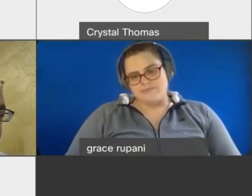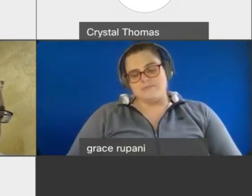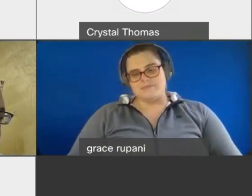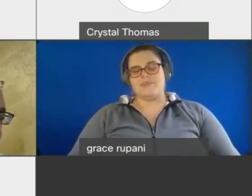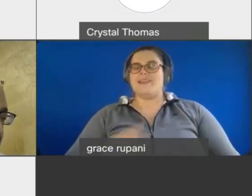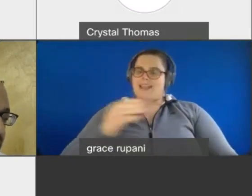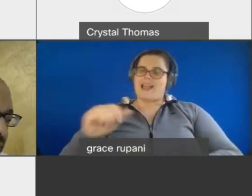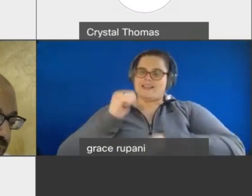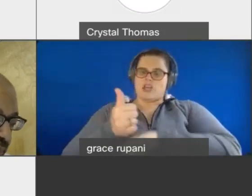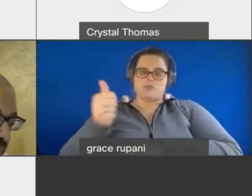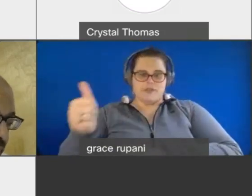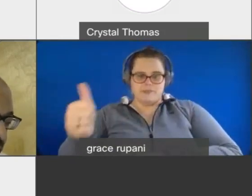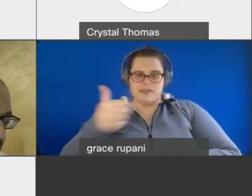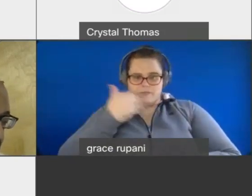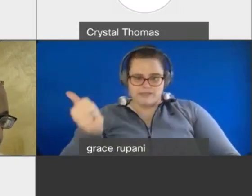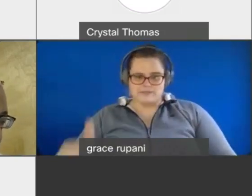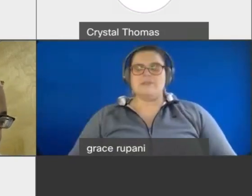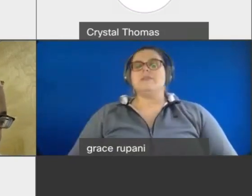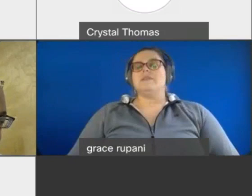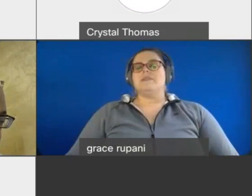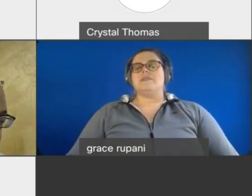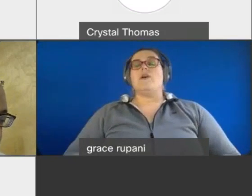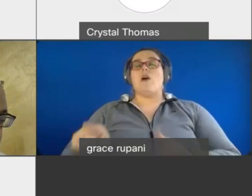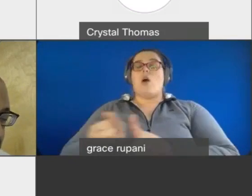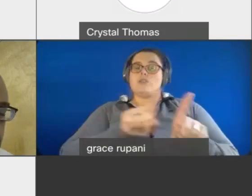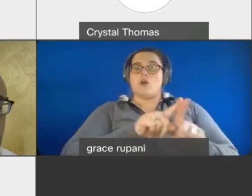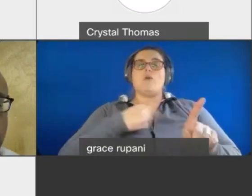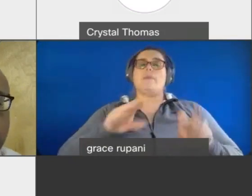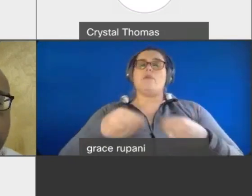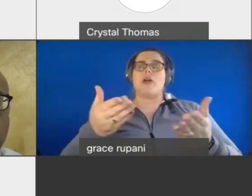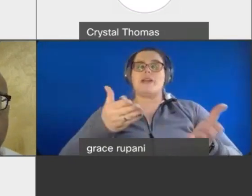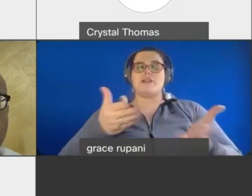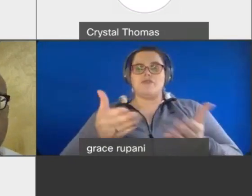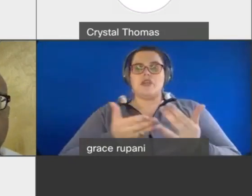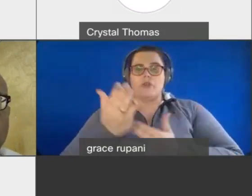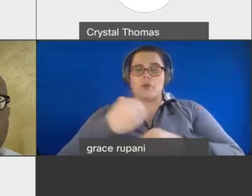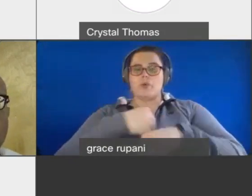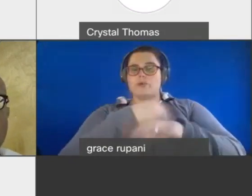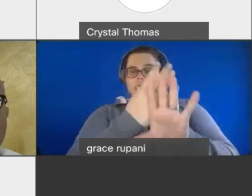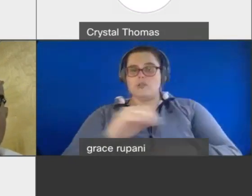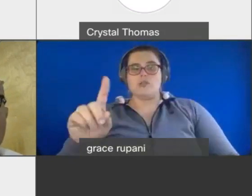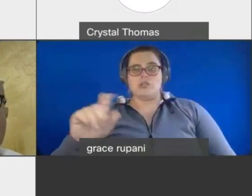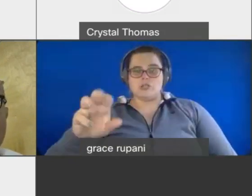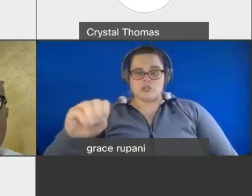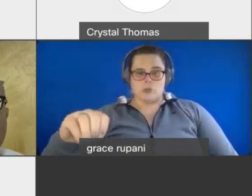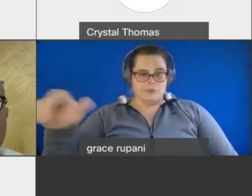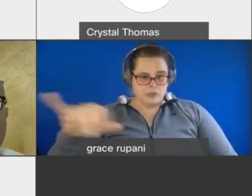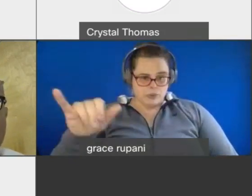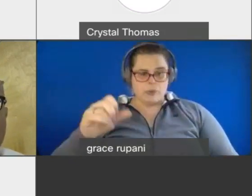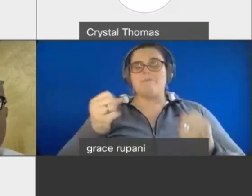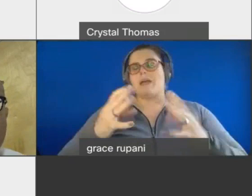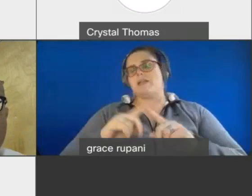themselves. We're also providing services through virtually through Zoom, that we're doing a lot of Zoom